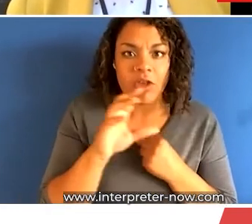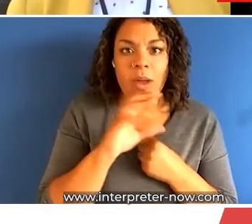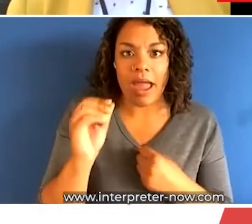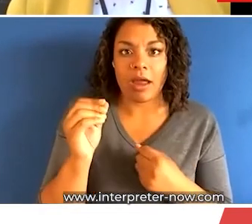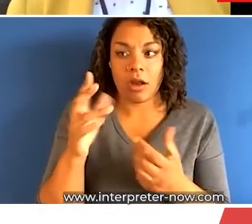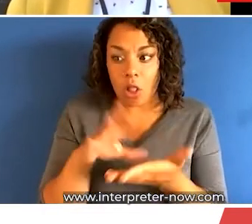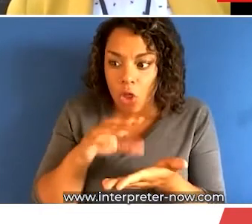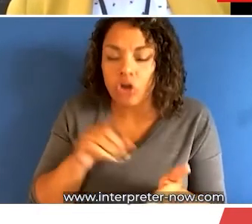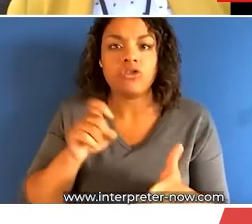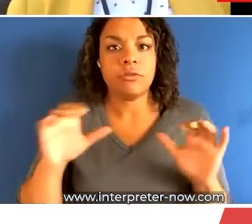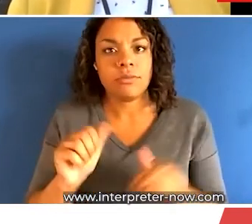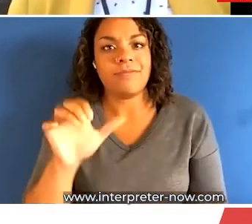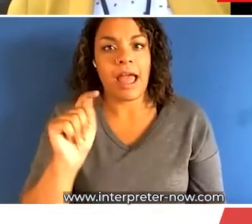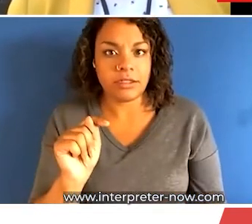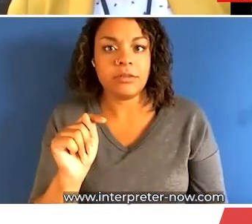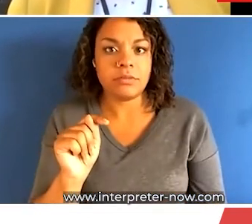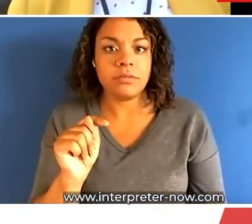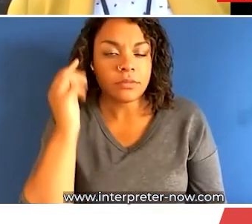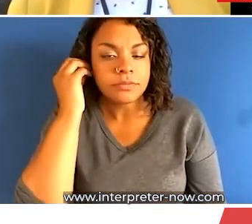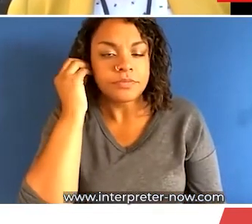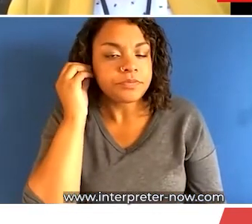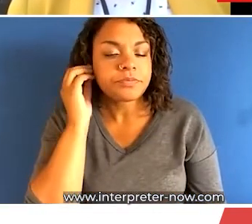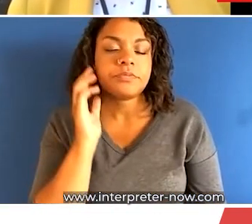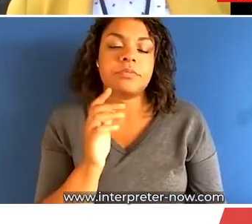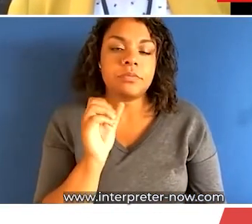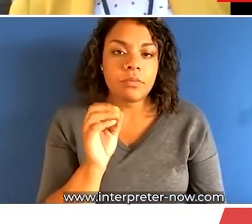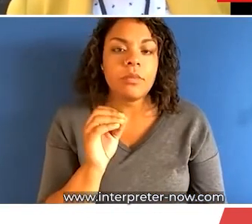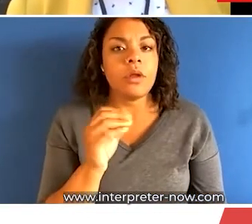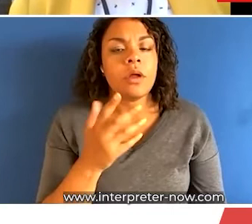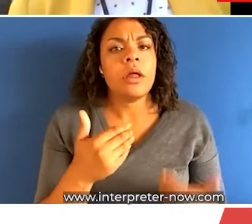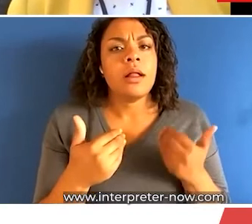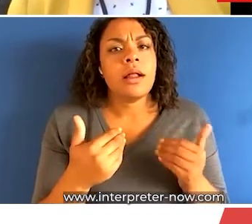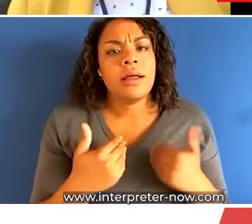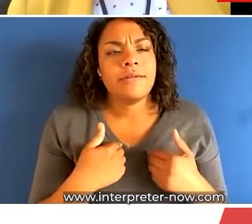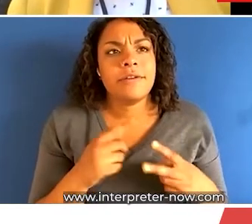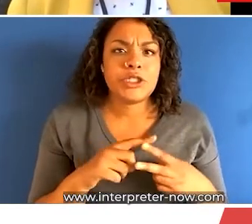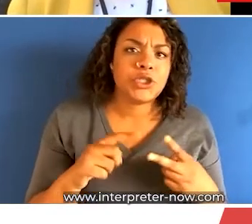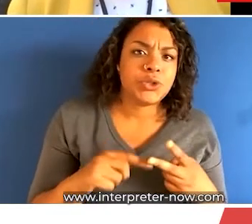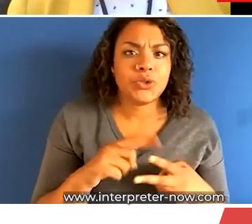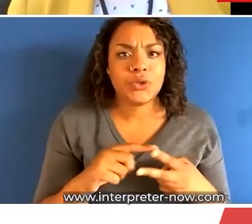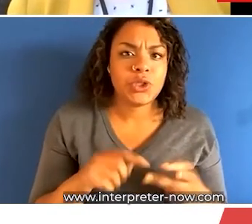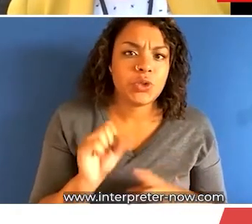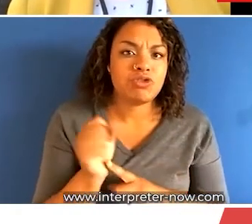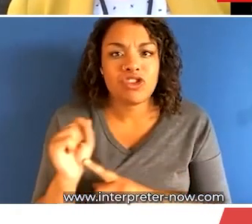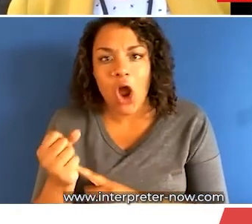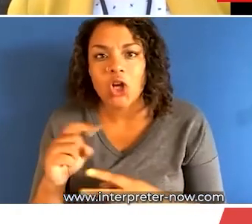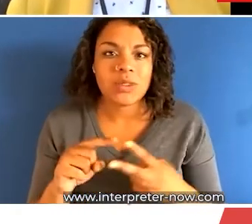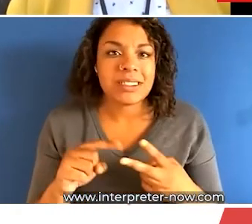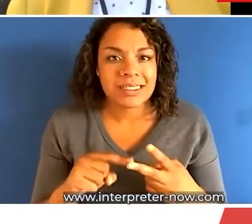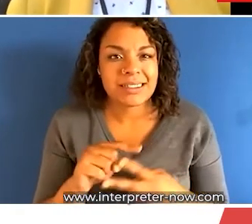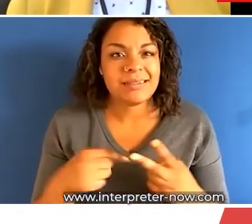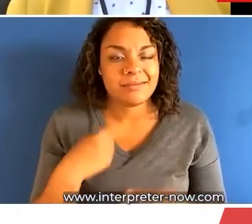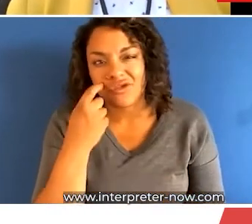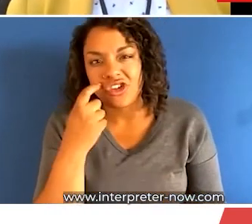upon when they are expressed. And so there's kind of two different scenarios there that I mentioned,